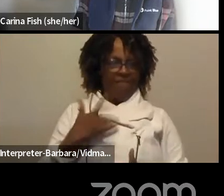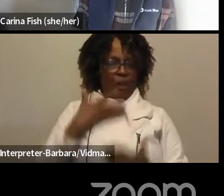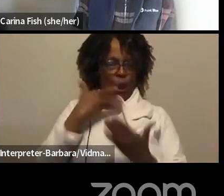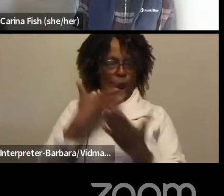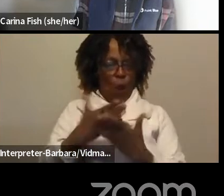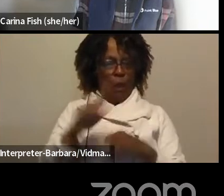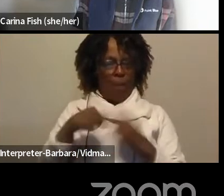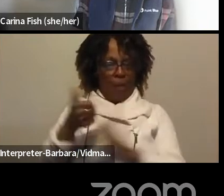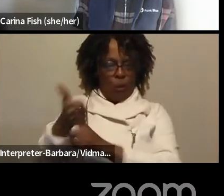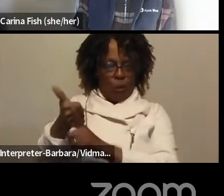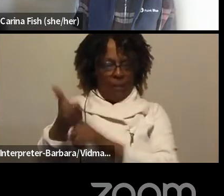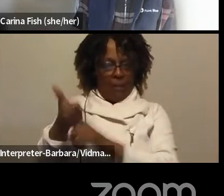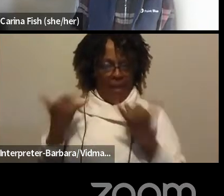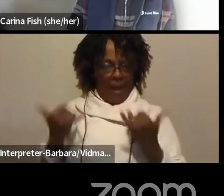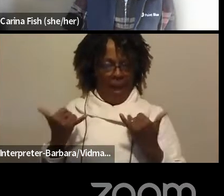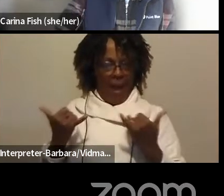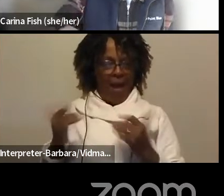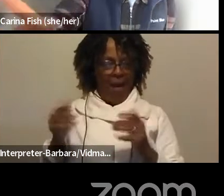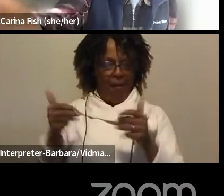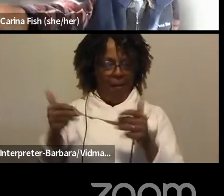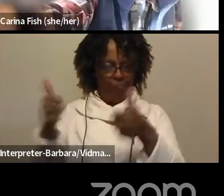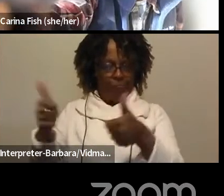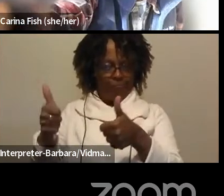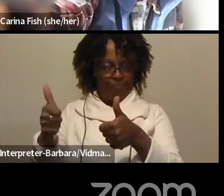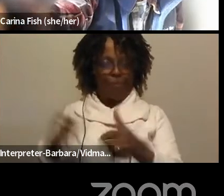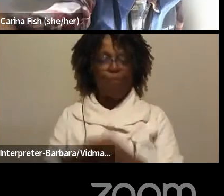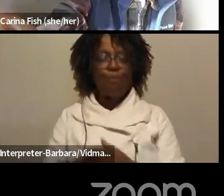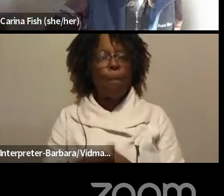now. Yeah. Karina?